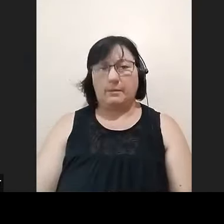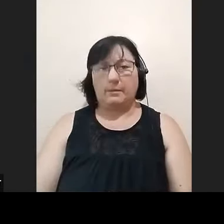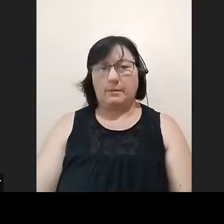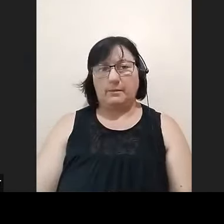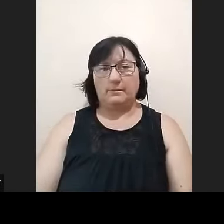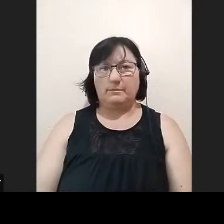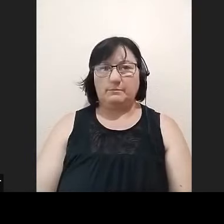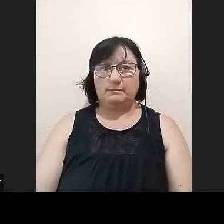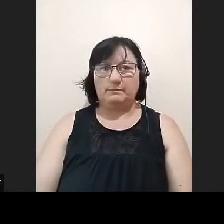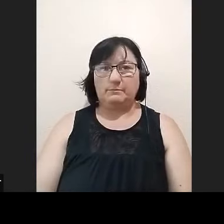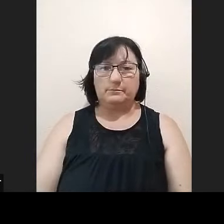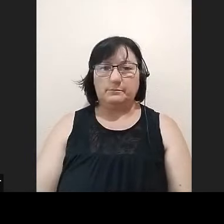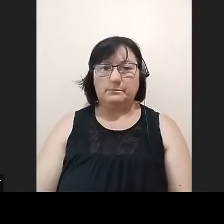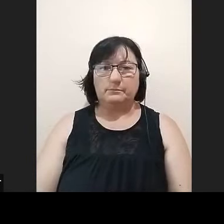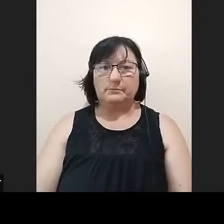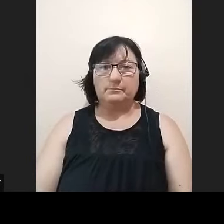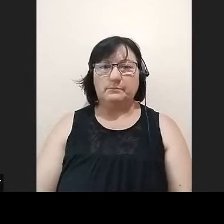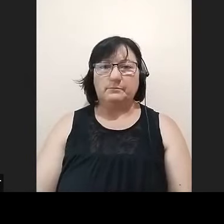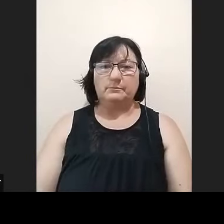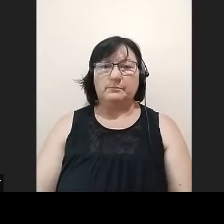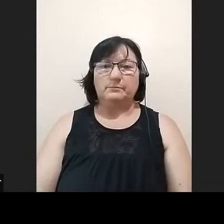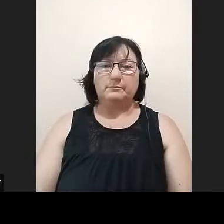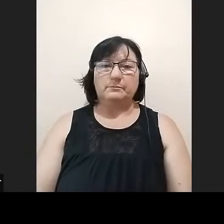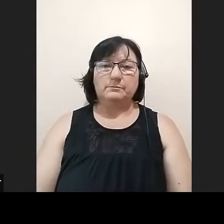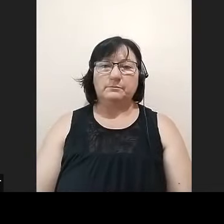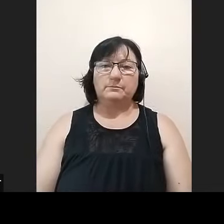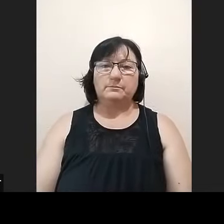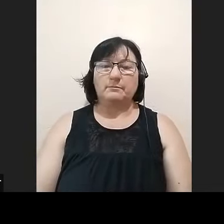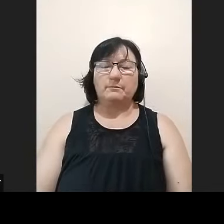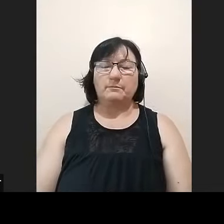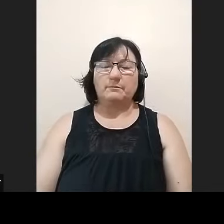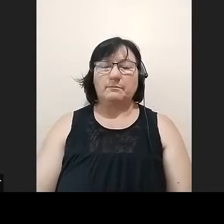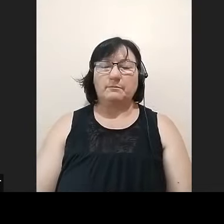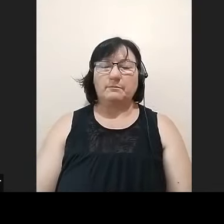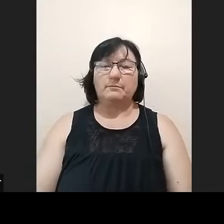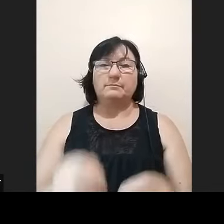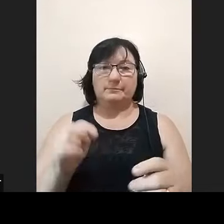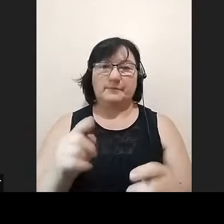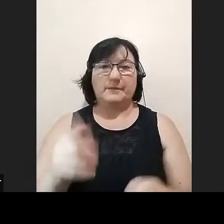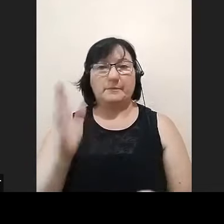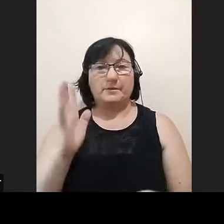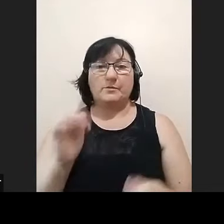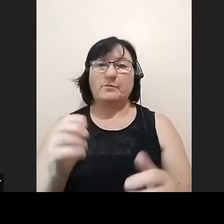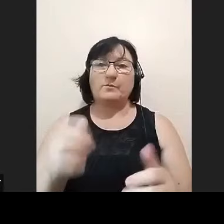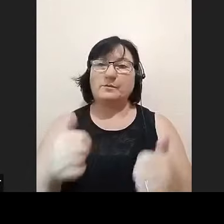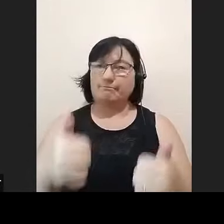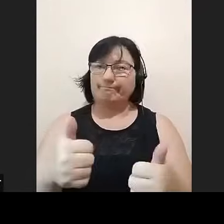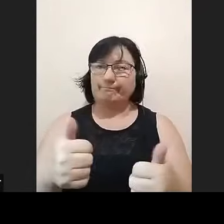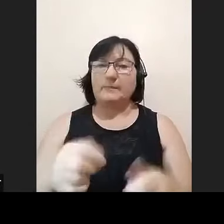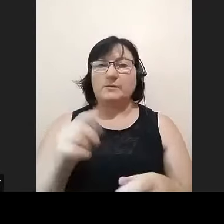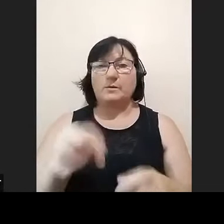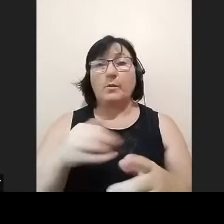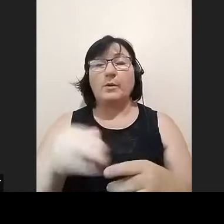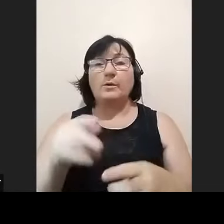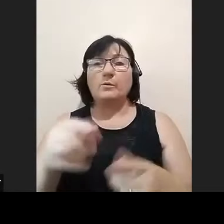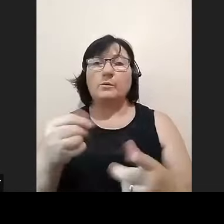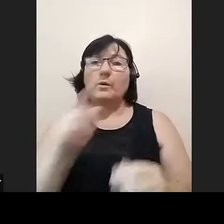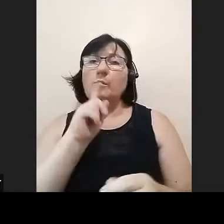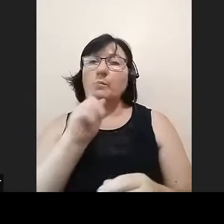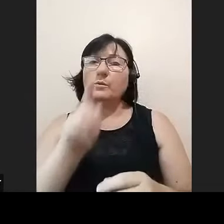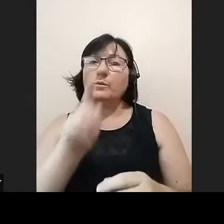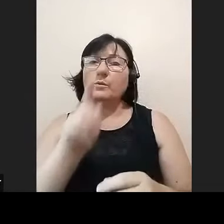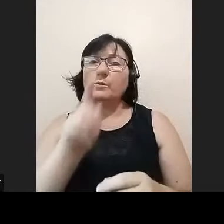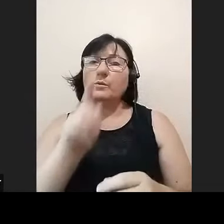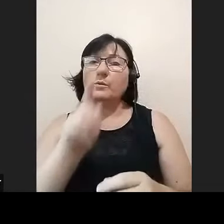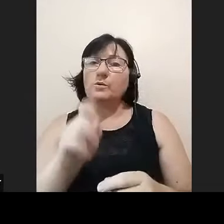the presentation had to offer, and I will go straight to the question and answers. I will invite here our panel of